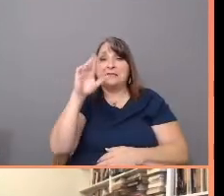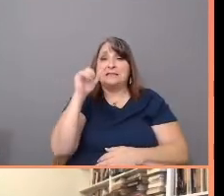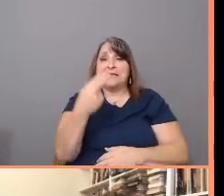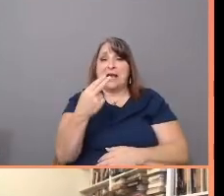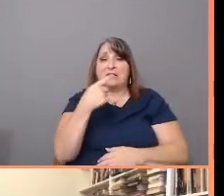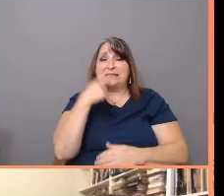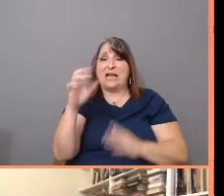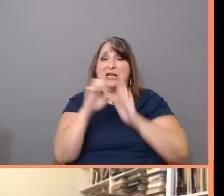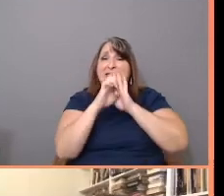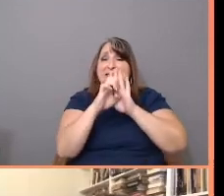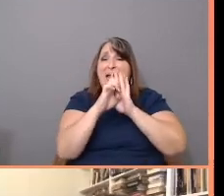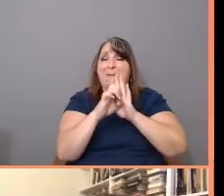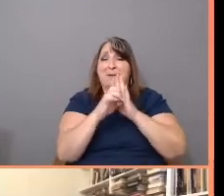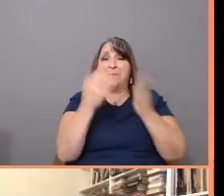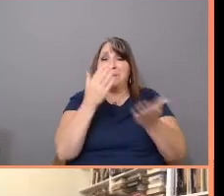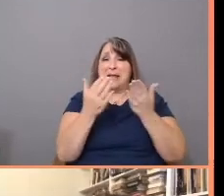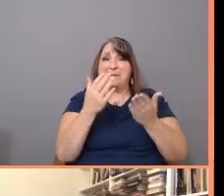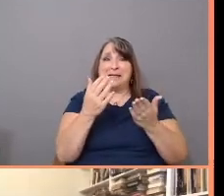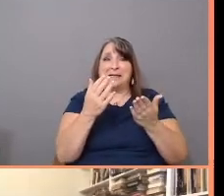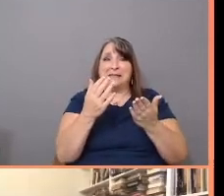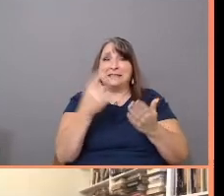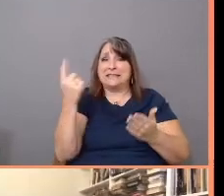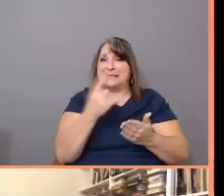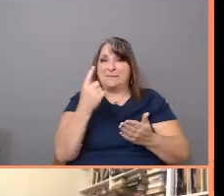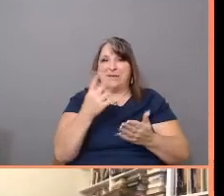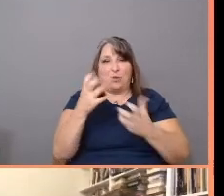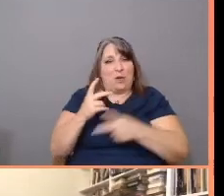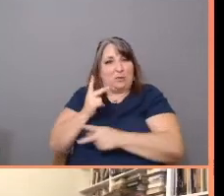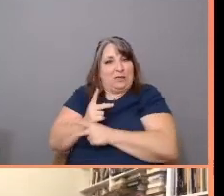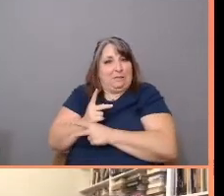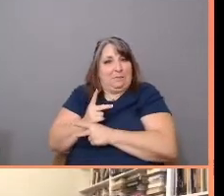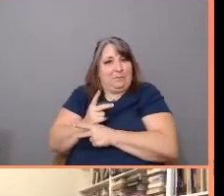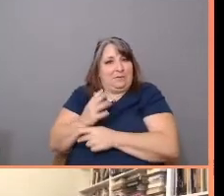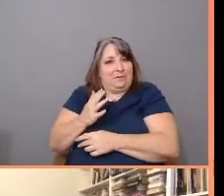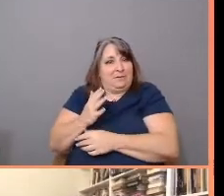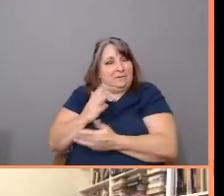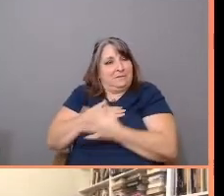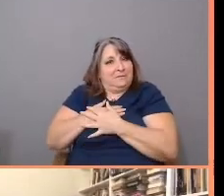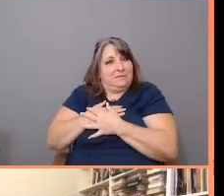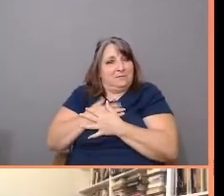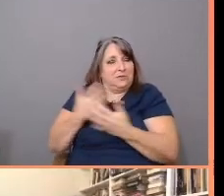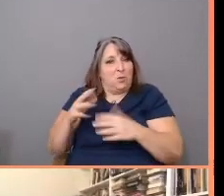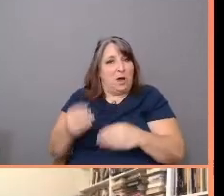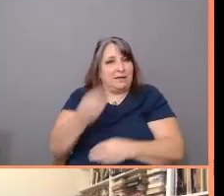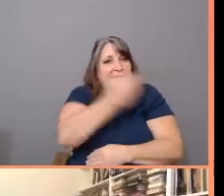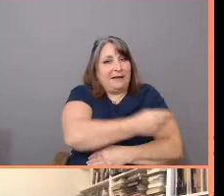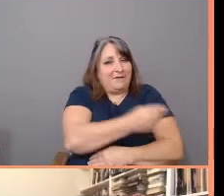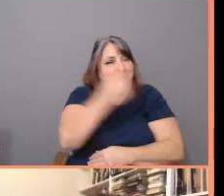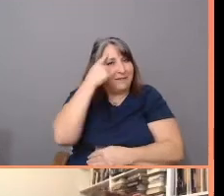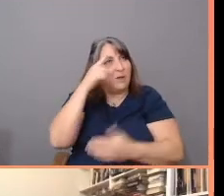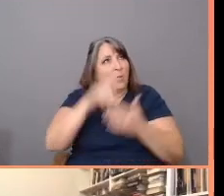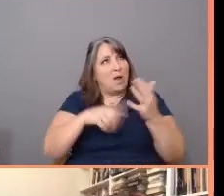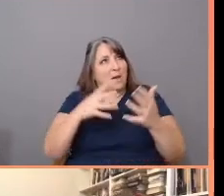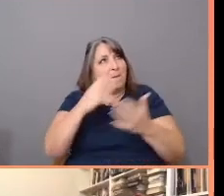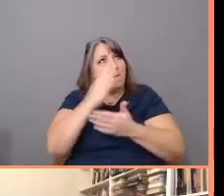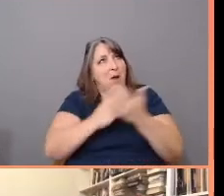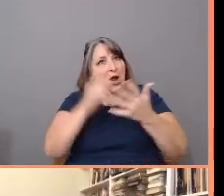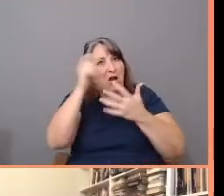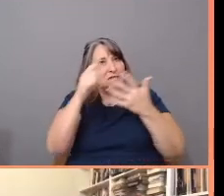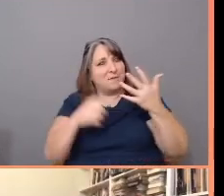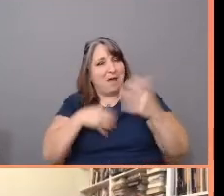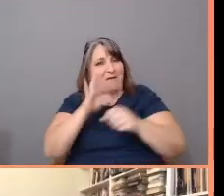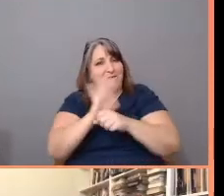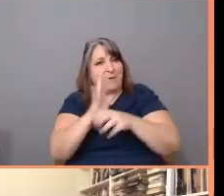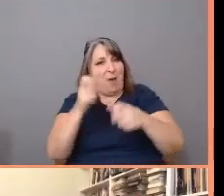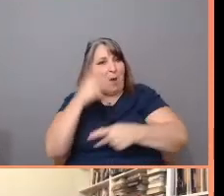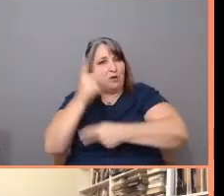example, maybe there are things you want to hold on to, and to think about what you might want to hold on to. You can again use